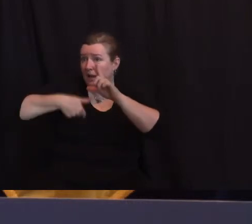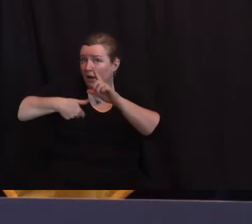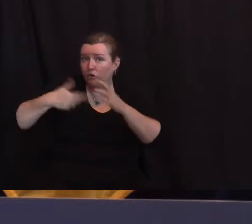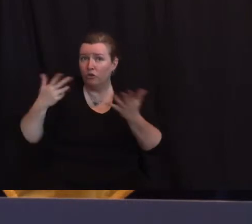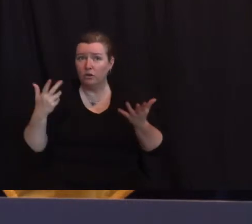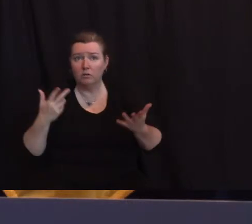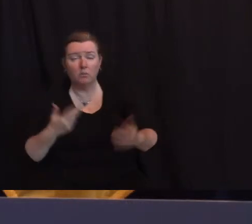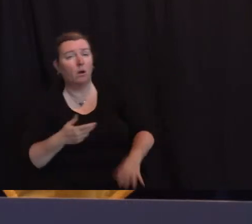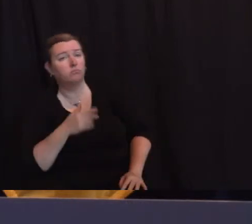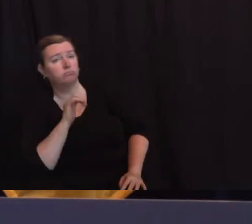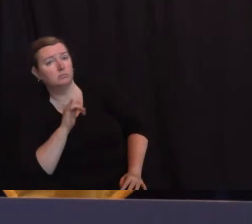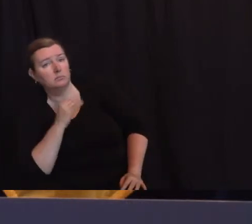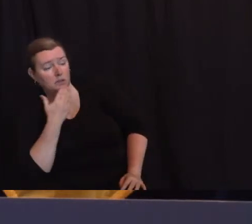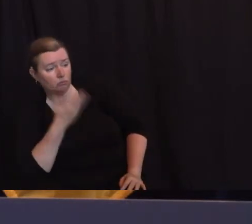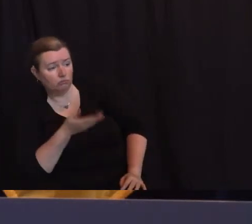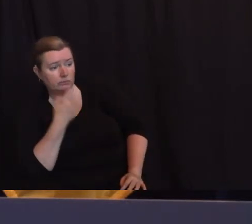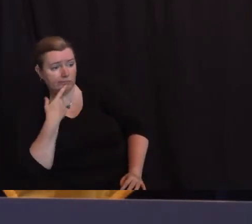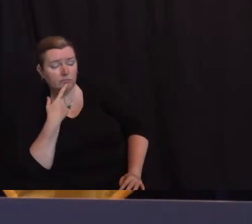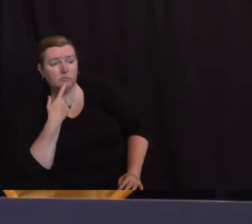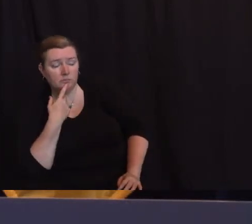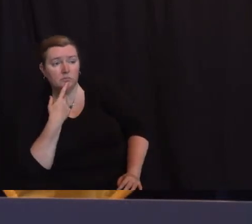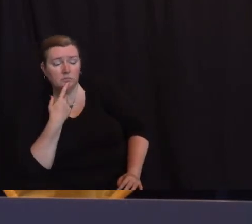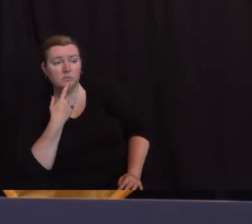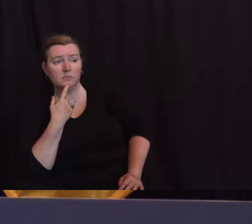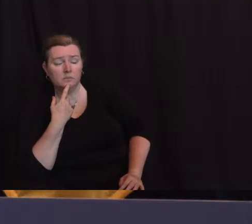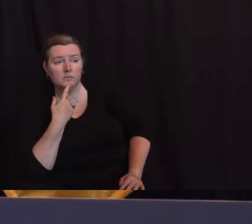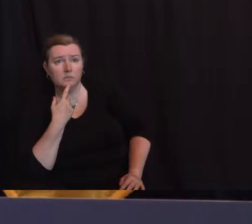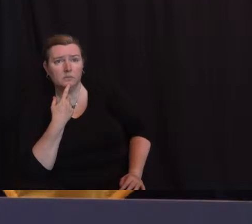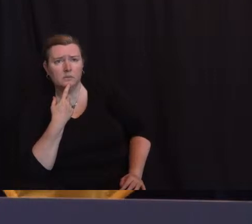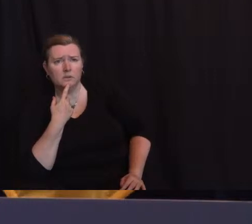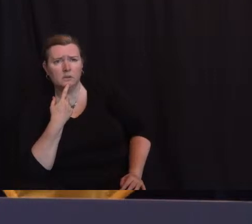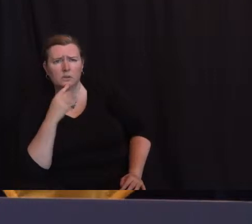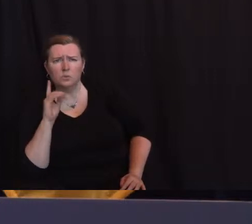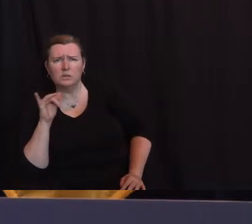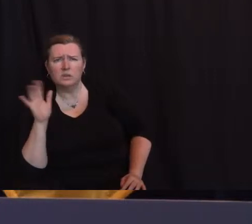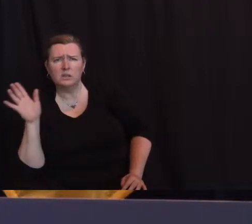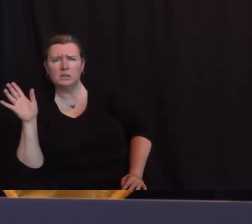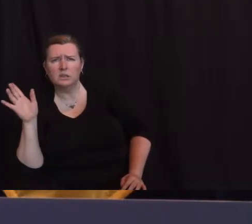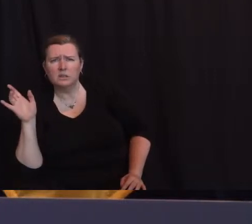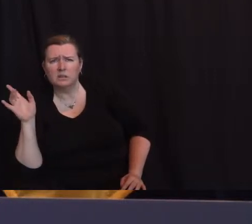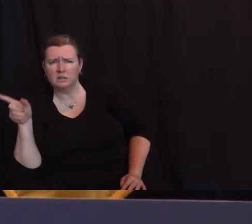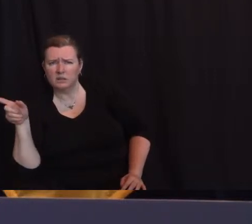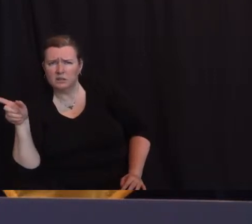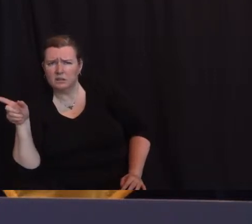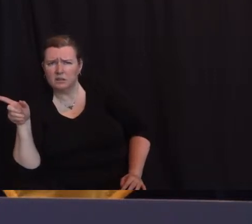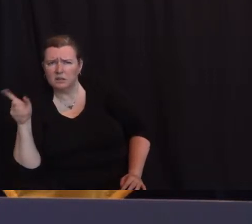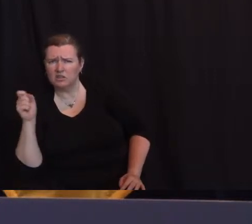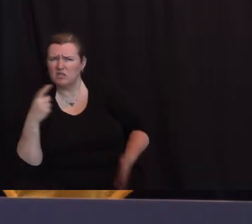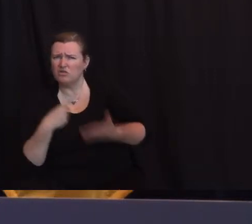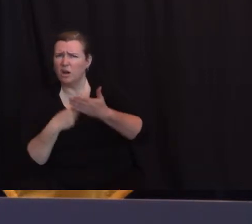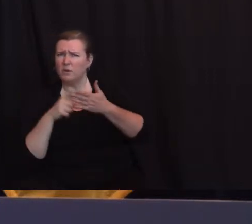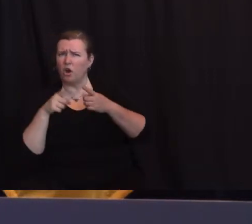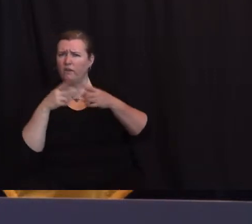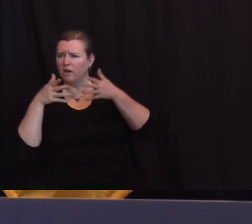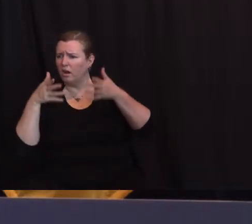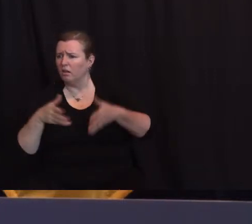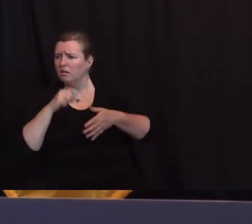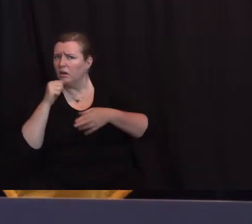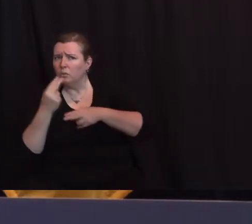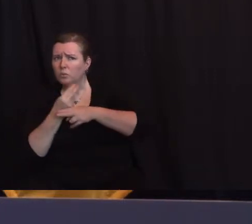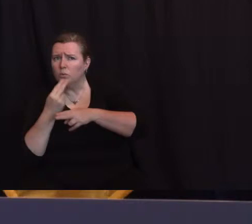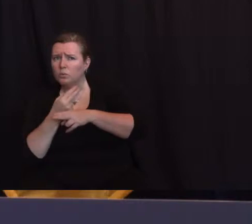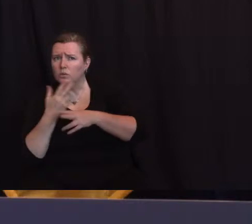you. I'll have Judy address the unused vaccines. Listen, I was honored to